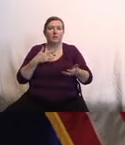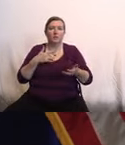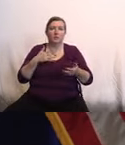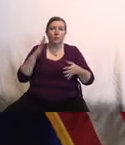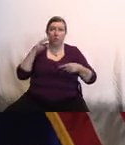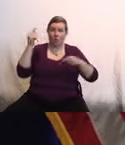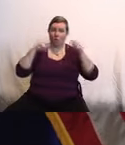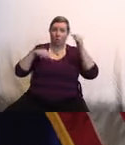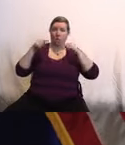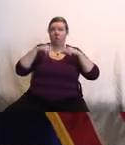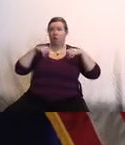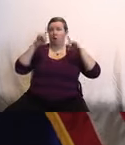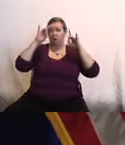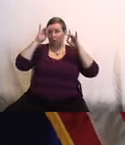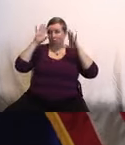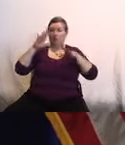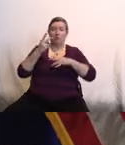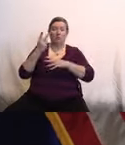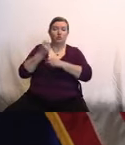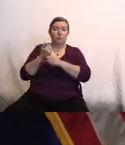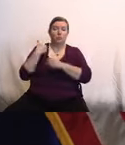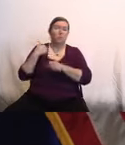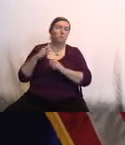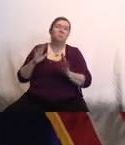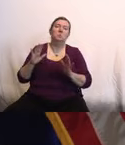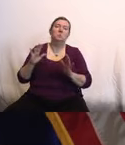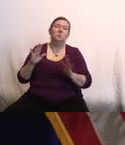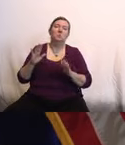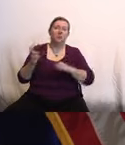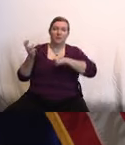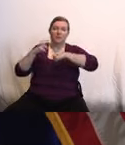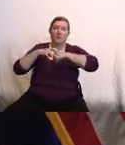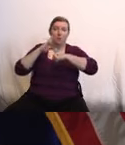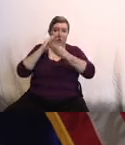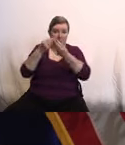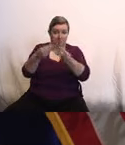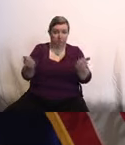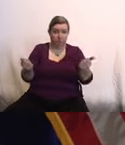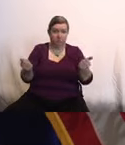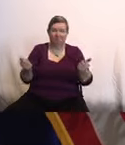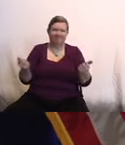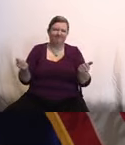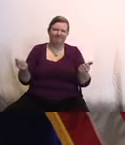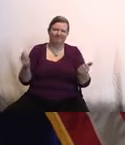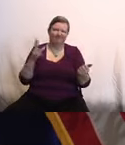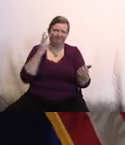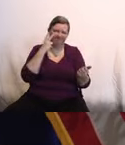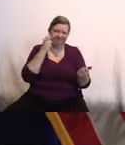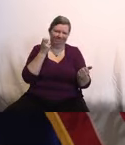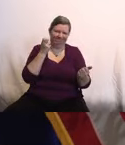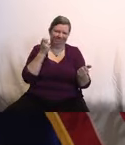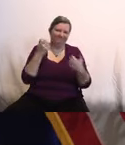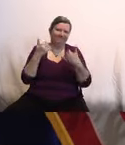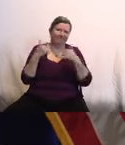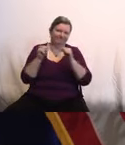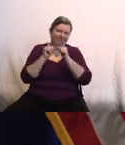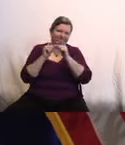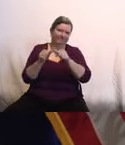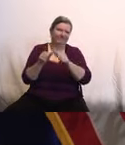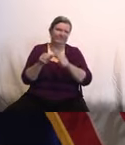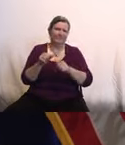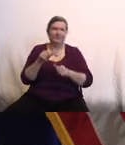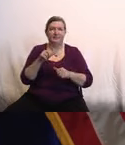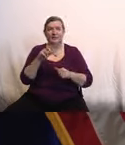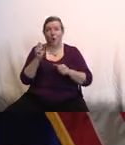started. Do I think the virus is going to go away completely? No, I don't think that's likely. I think there will be other variants that will come. How bad will they